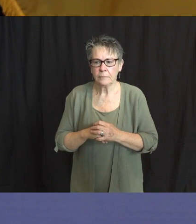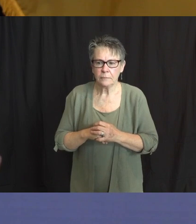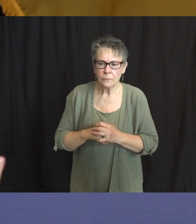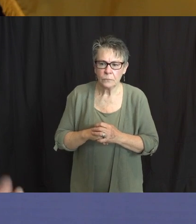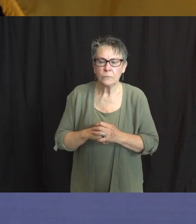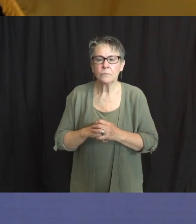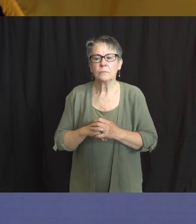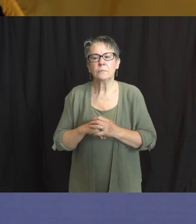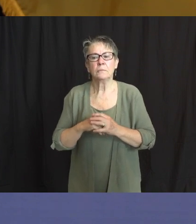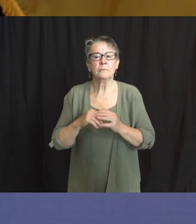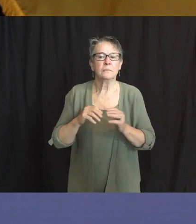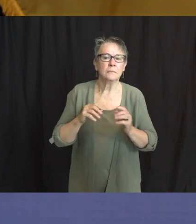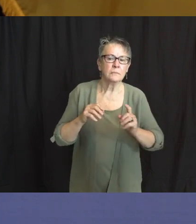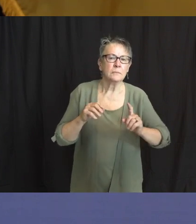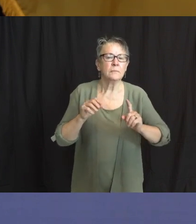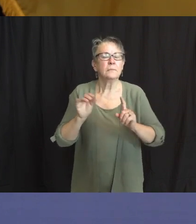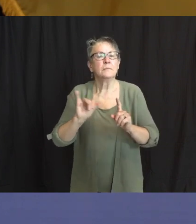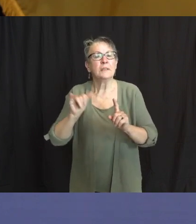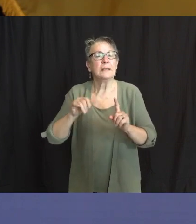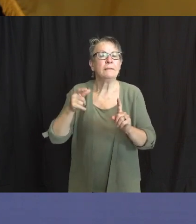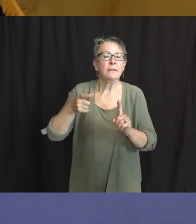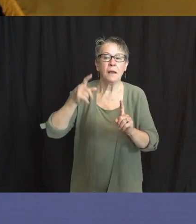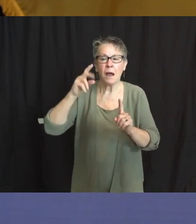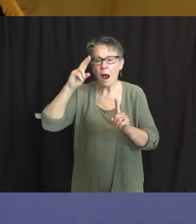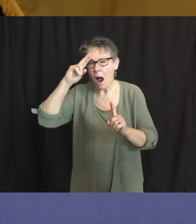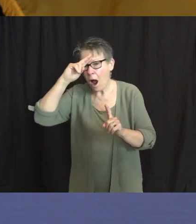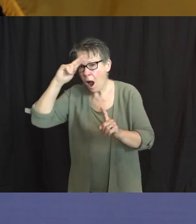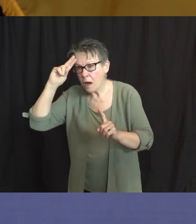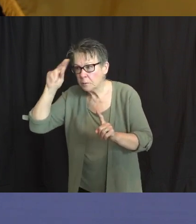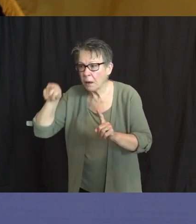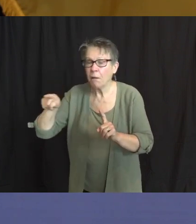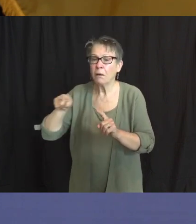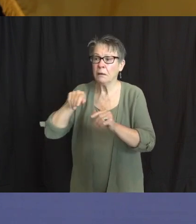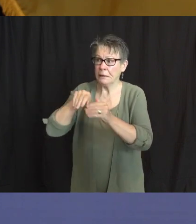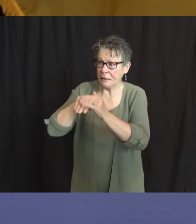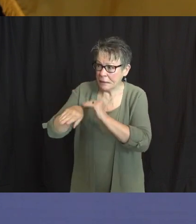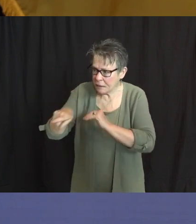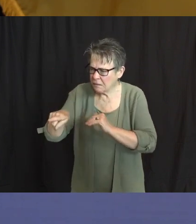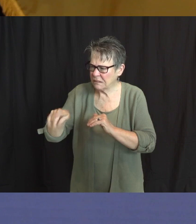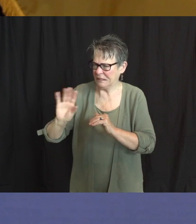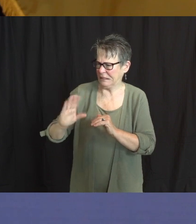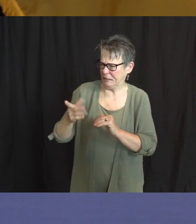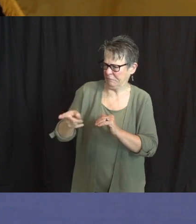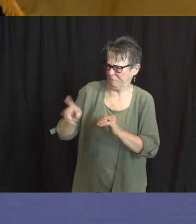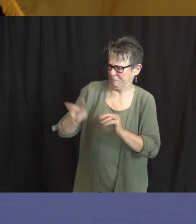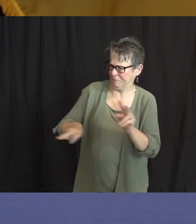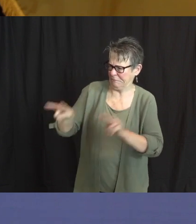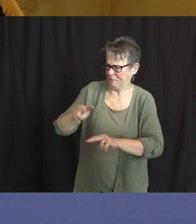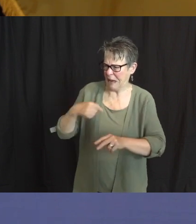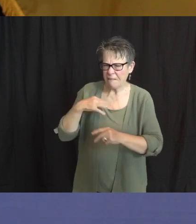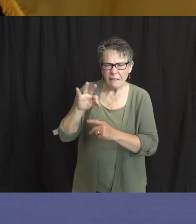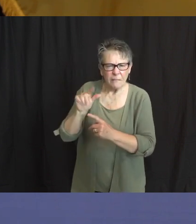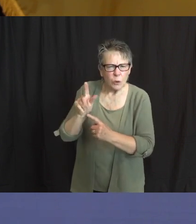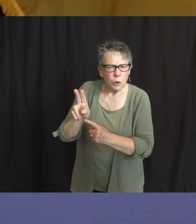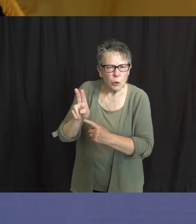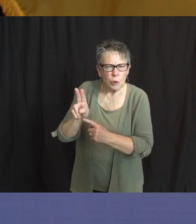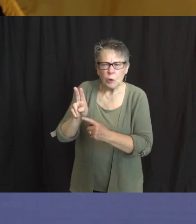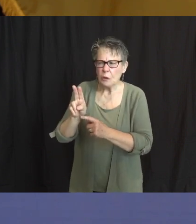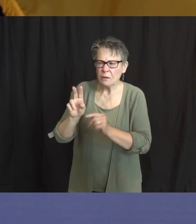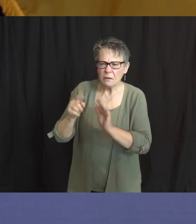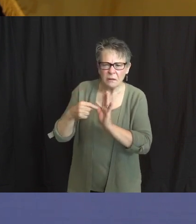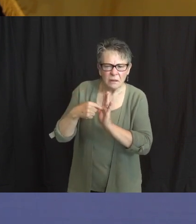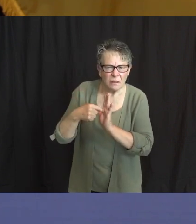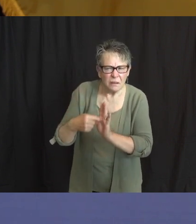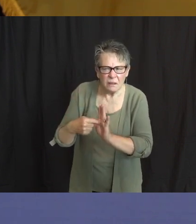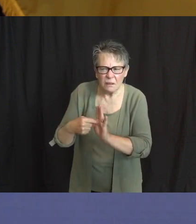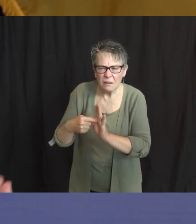hospitalizations, COVID-19 emergency room admissions, COVID-19 ICU, critical care, and medical